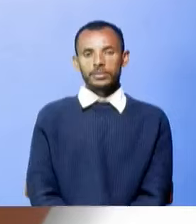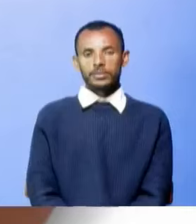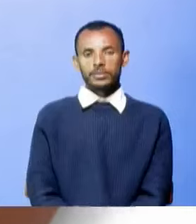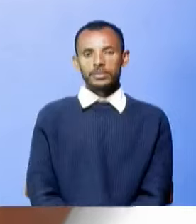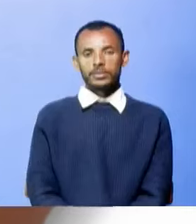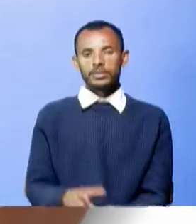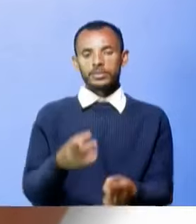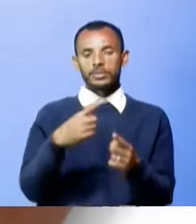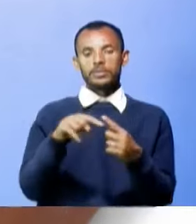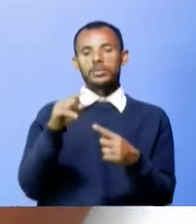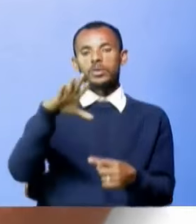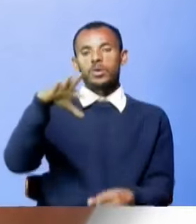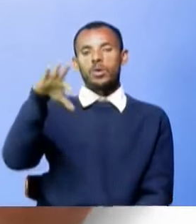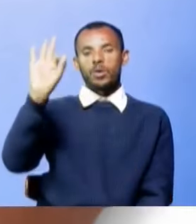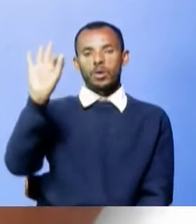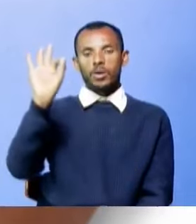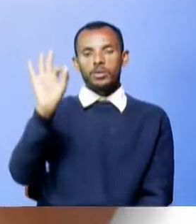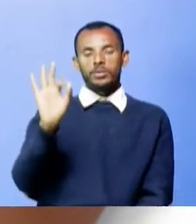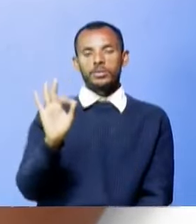to occur